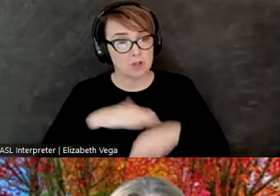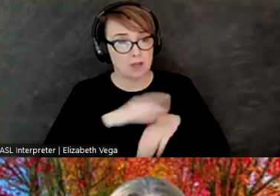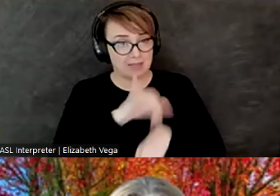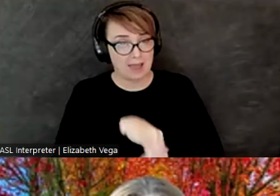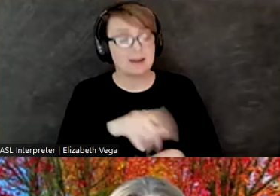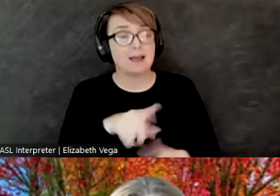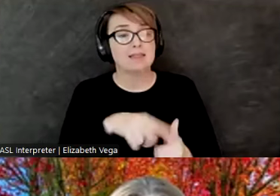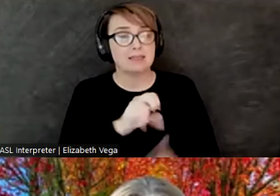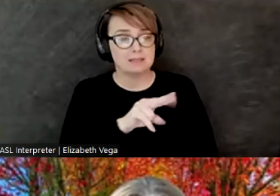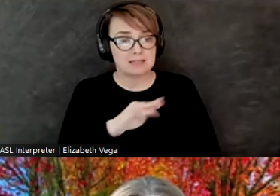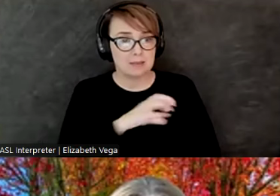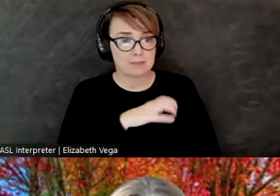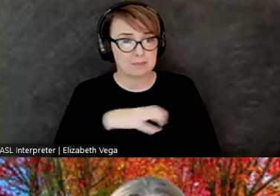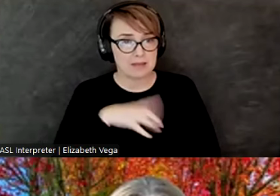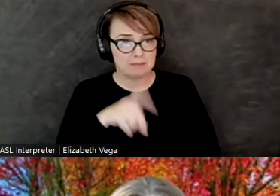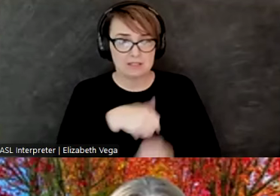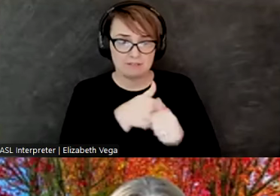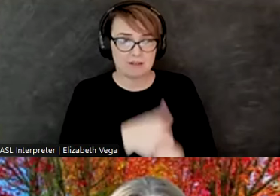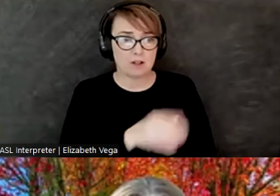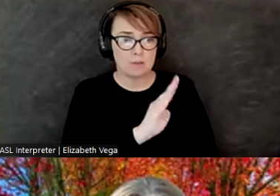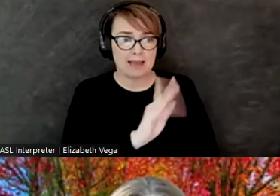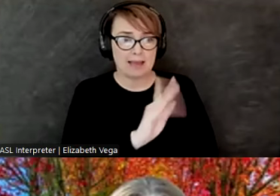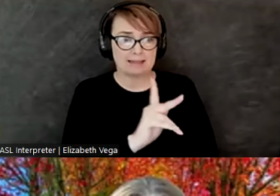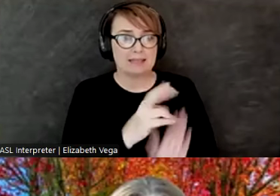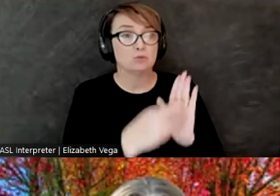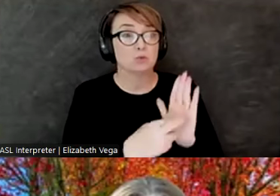will be subject to the Bagley Keene rule.